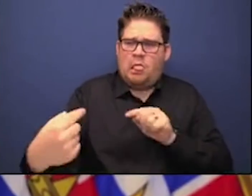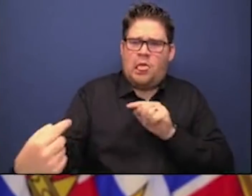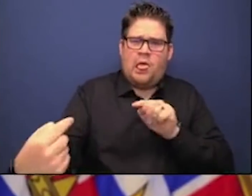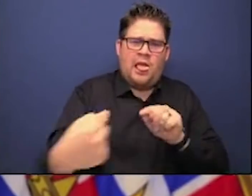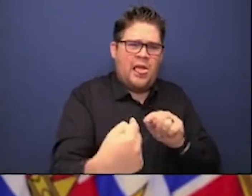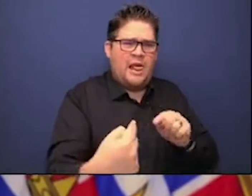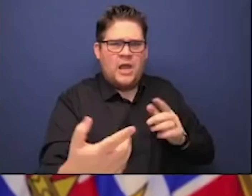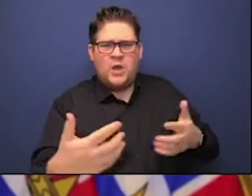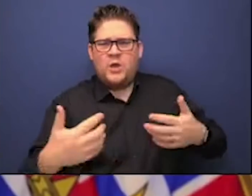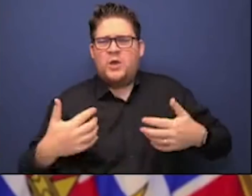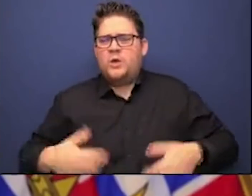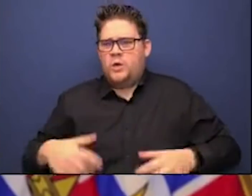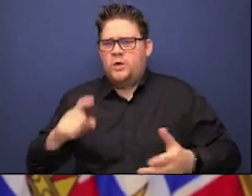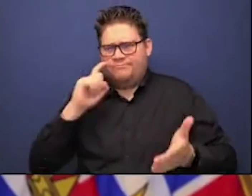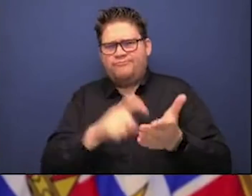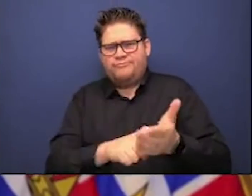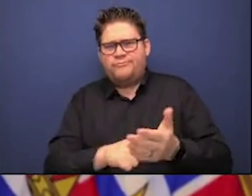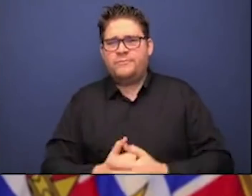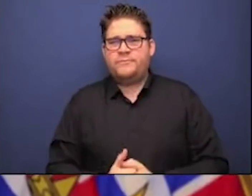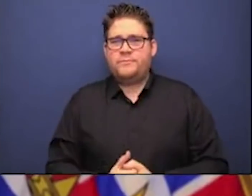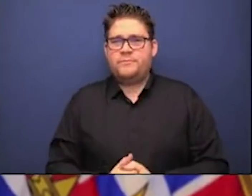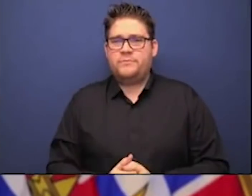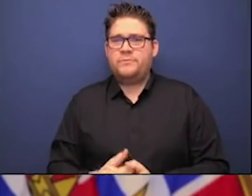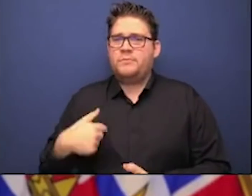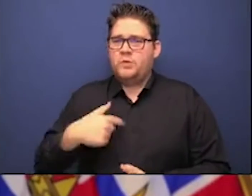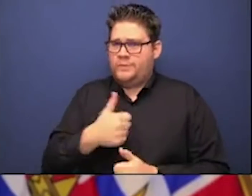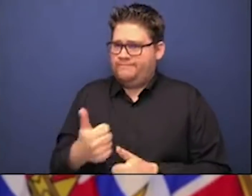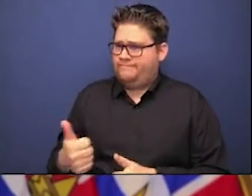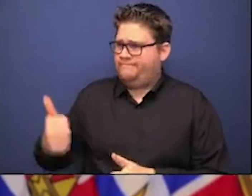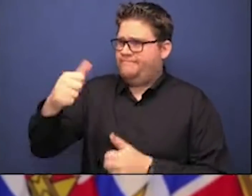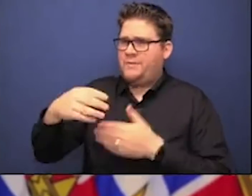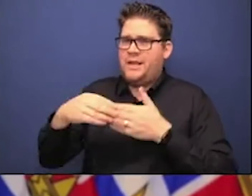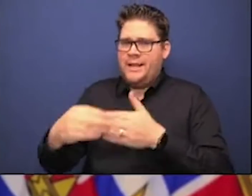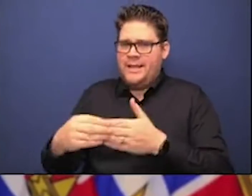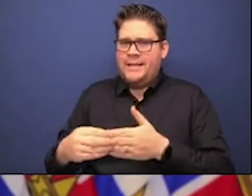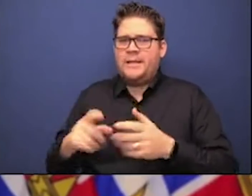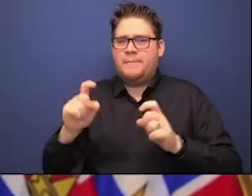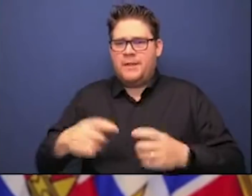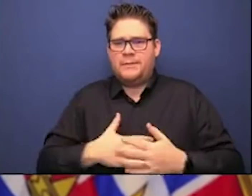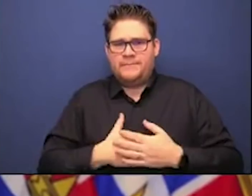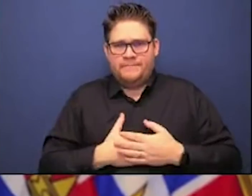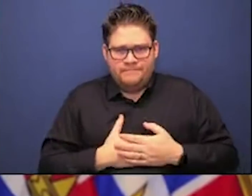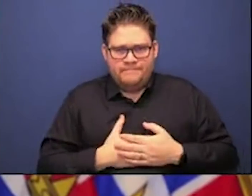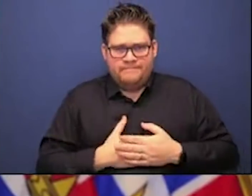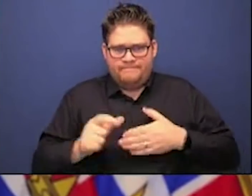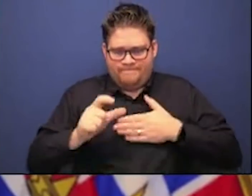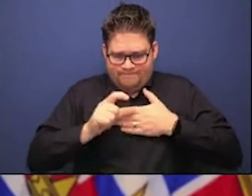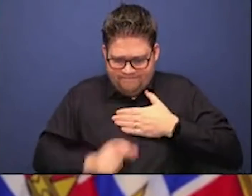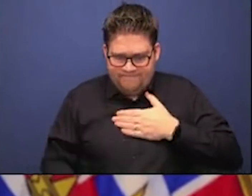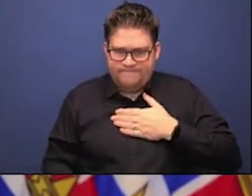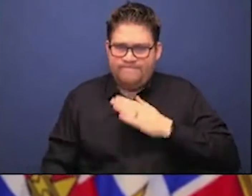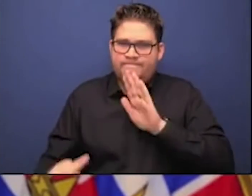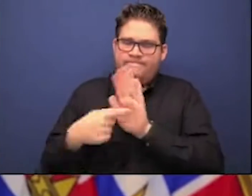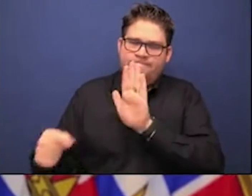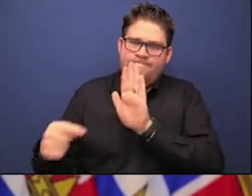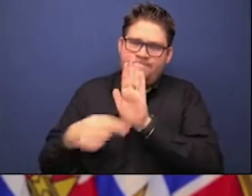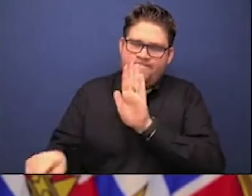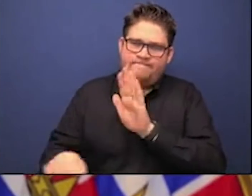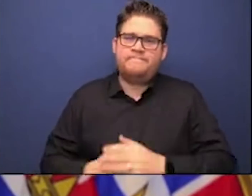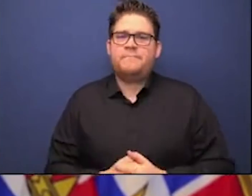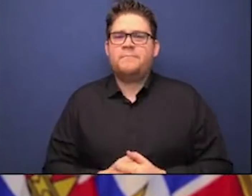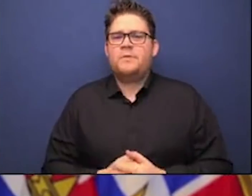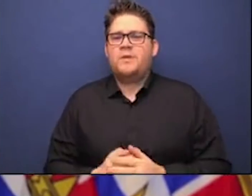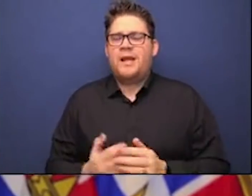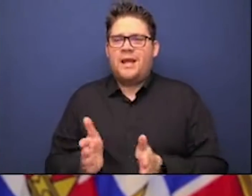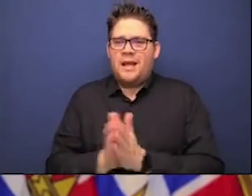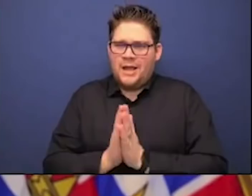earning a salary as a senior district leader. It is about decency and it is about kindness. For the sake of the students